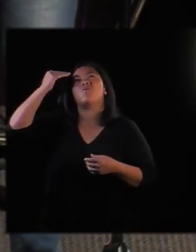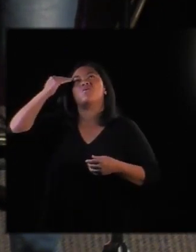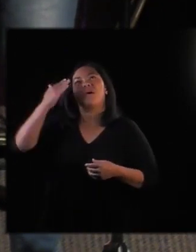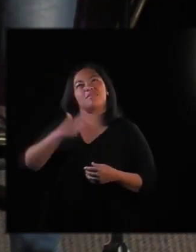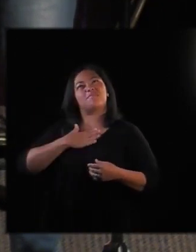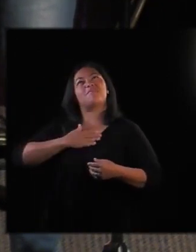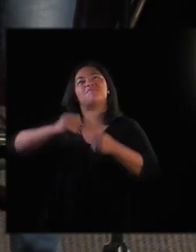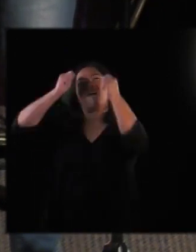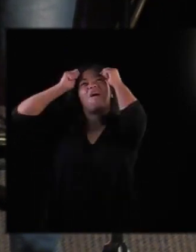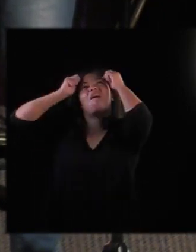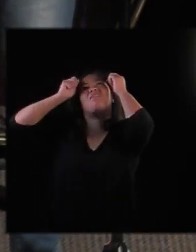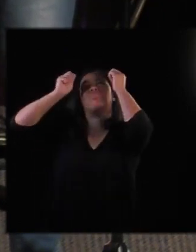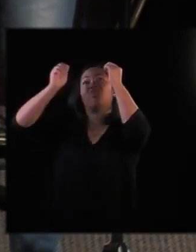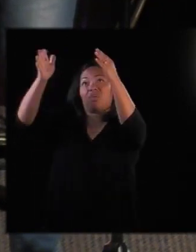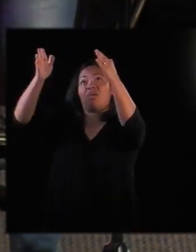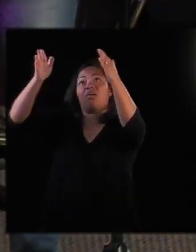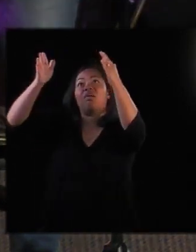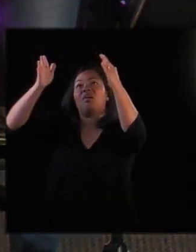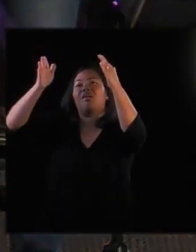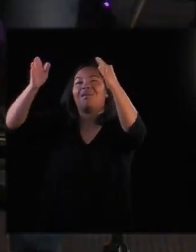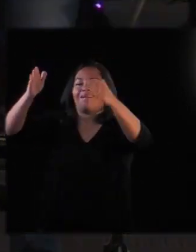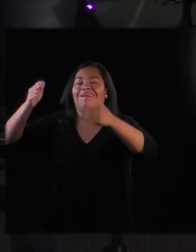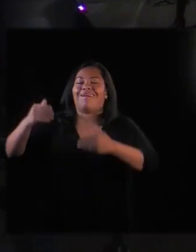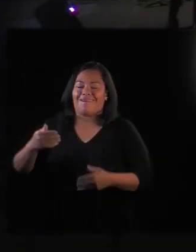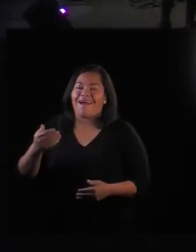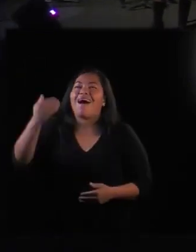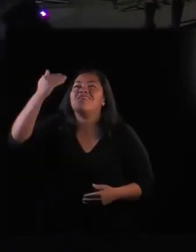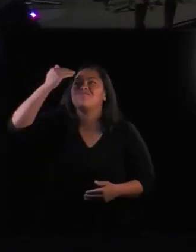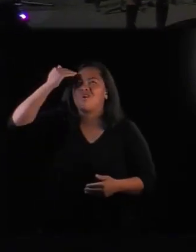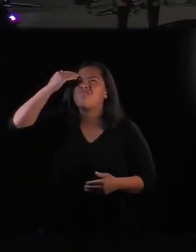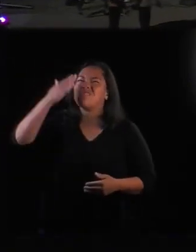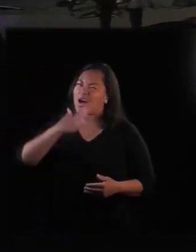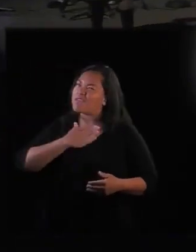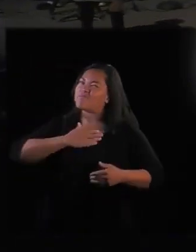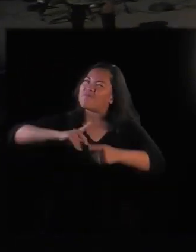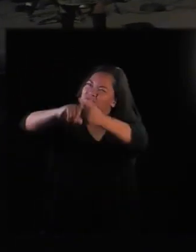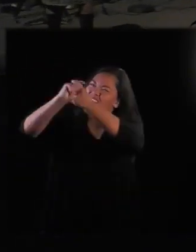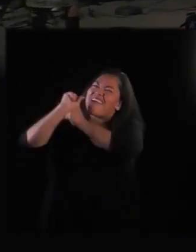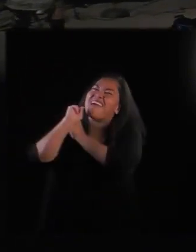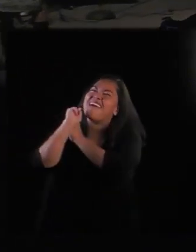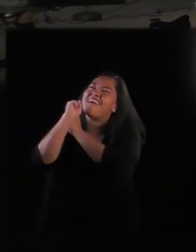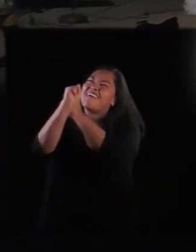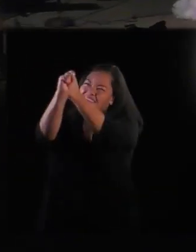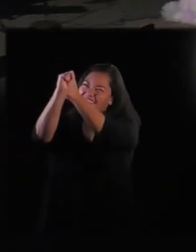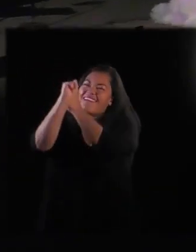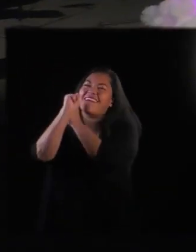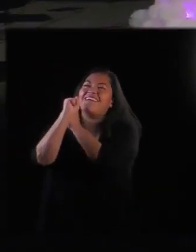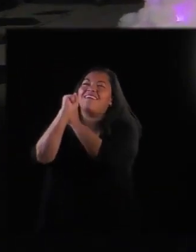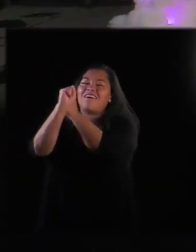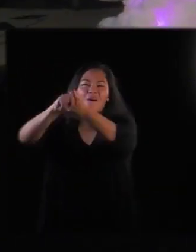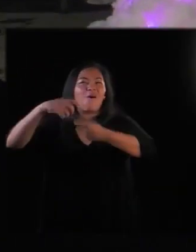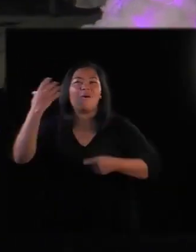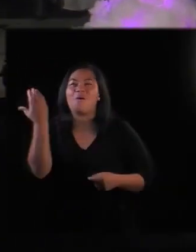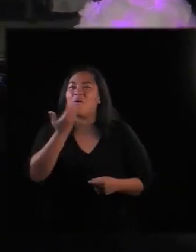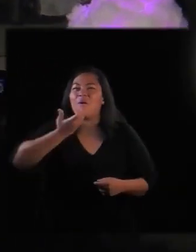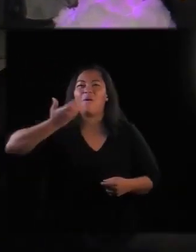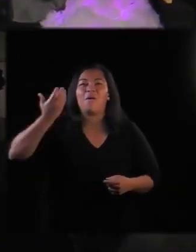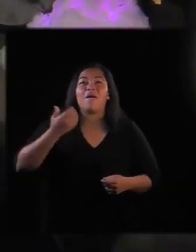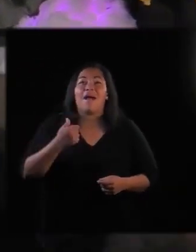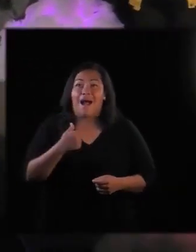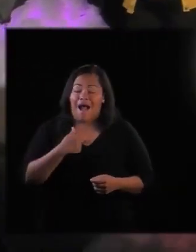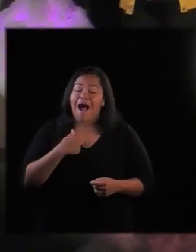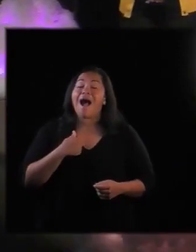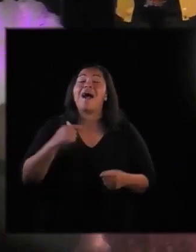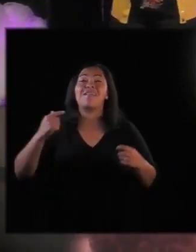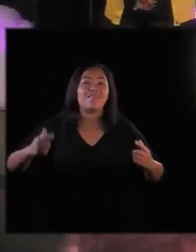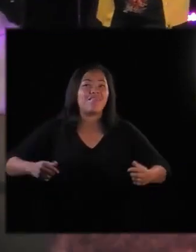I've known you as a father. I've known you as a friend. Yeah,